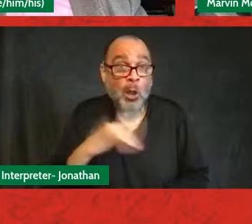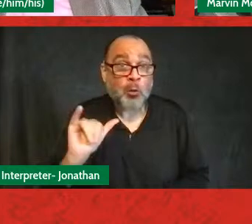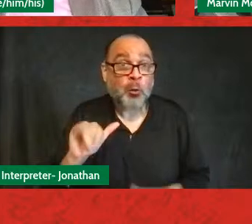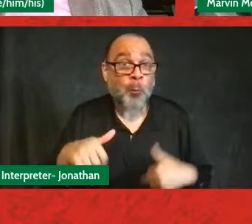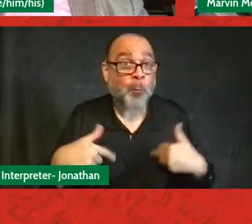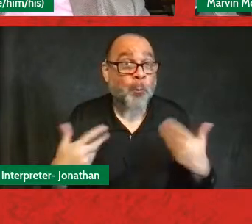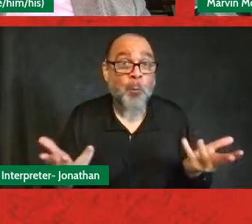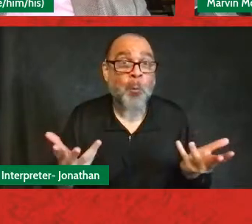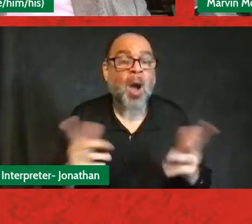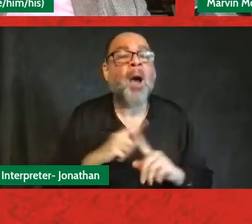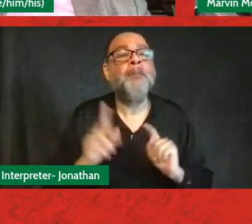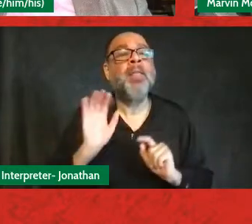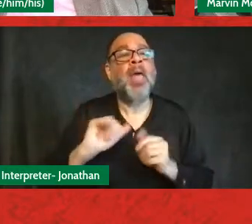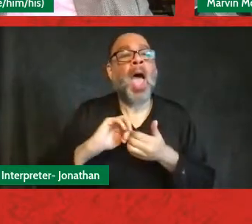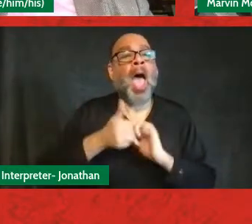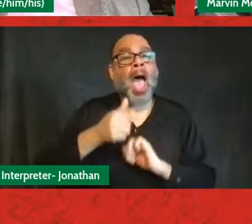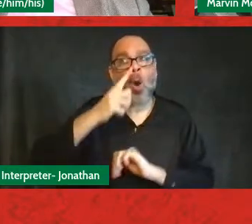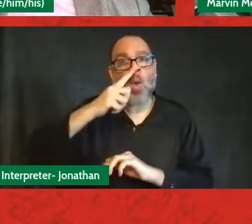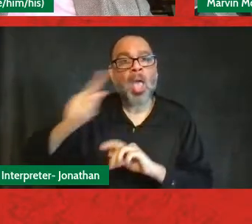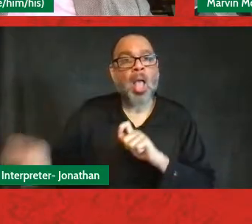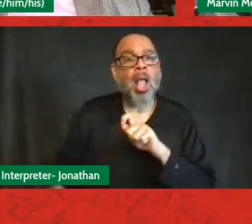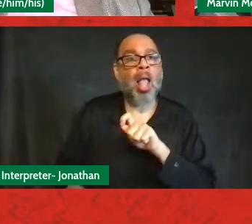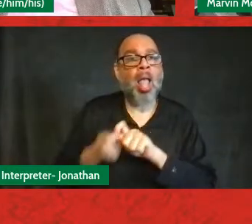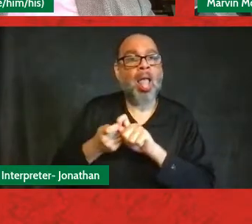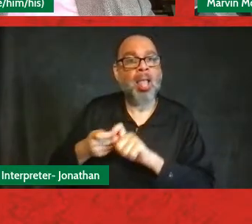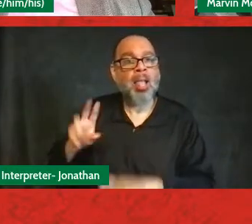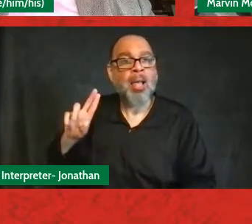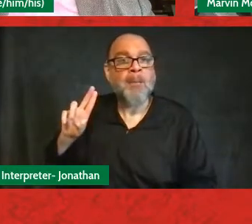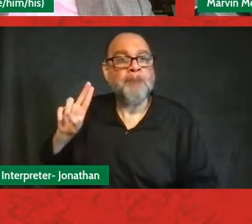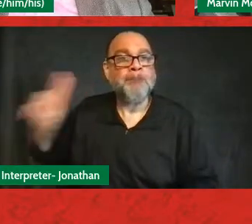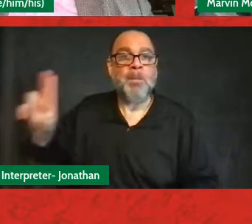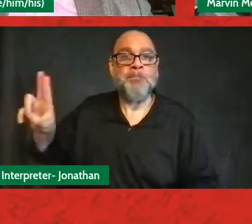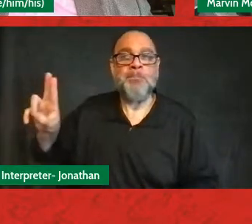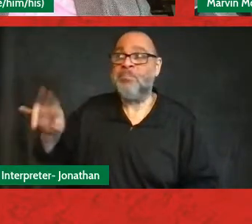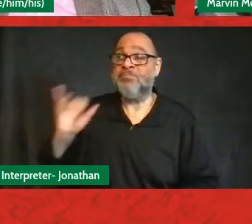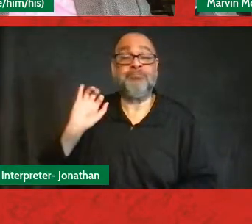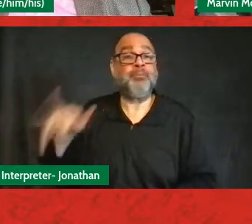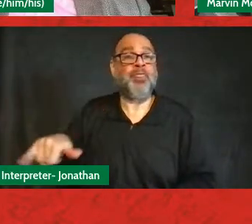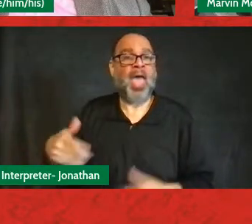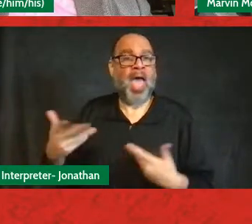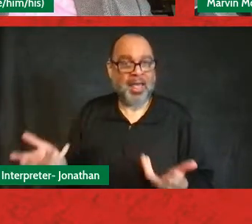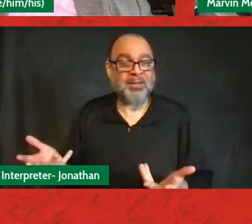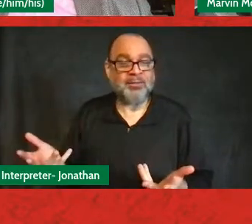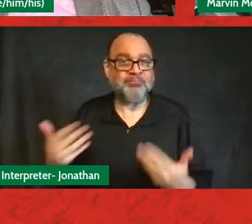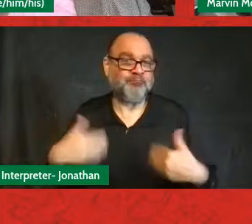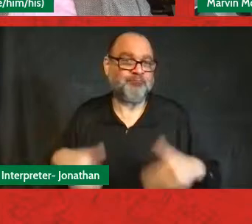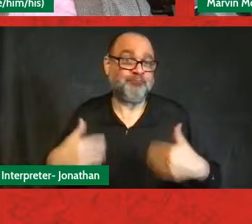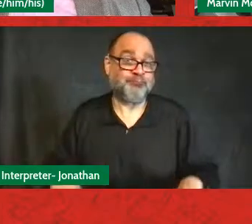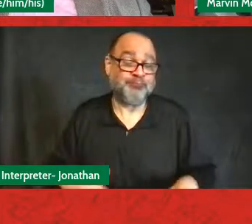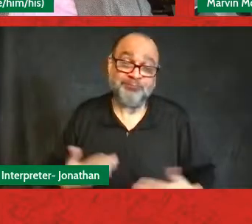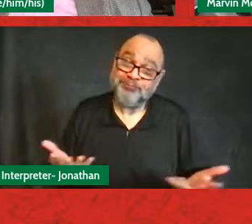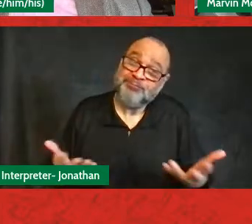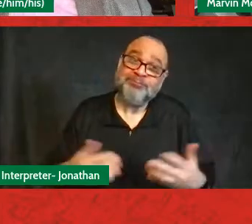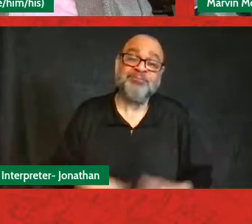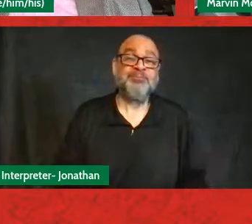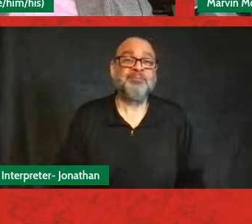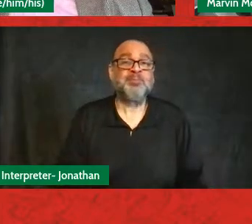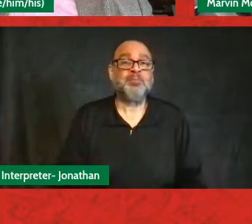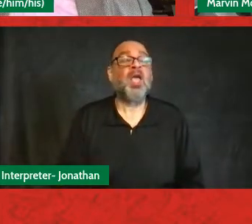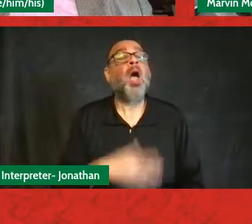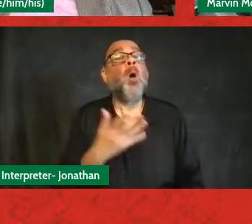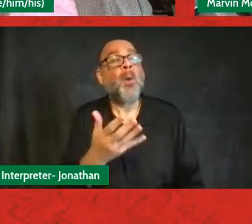he got back at what Charles Matthews tried to do to him on multiple levels. But you know what you're saying,